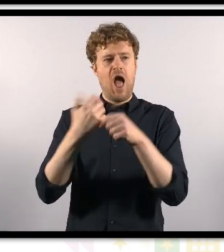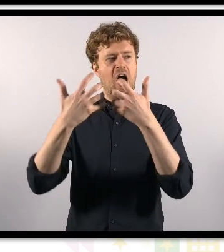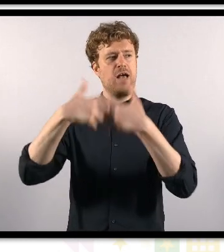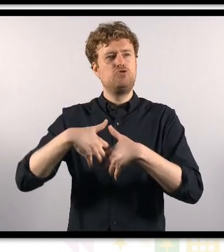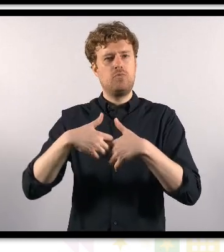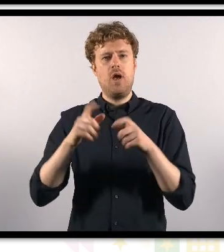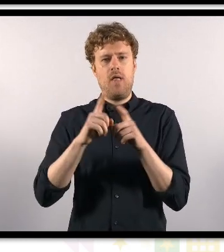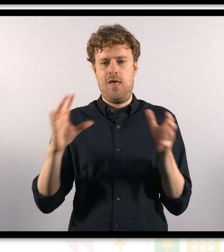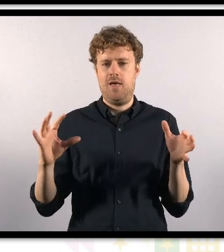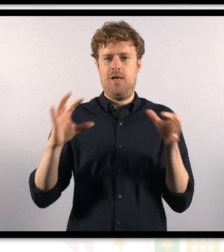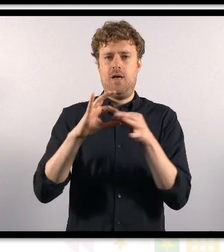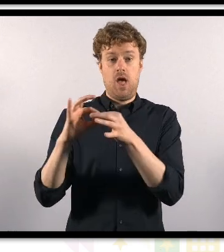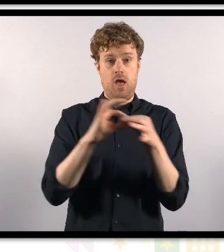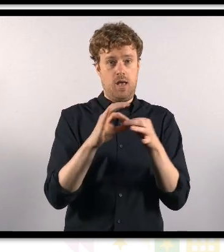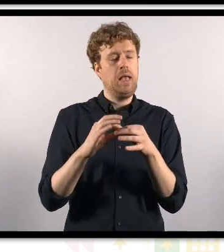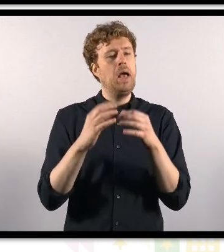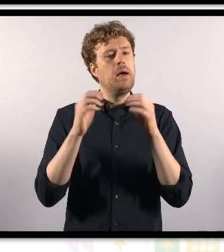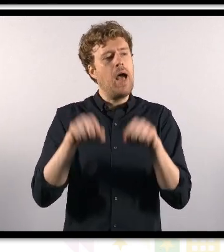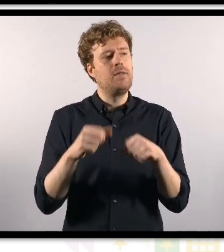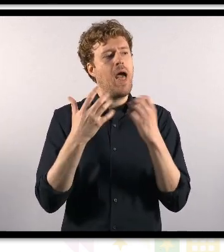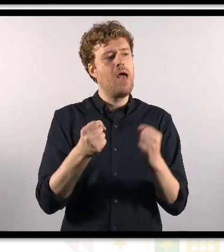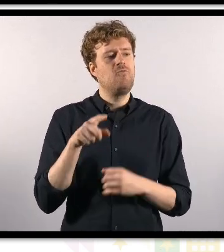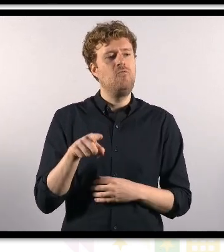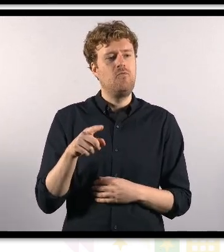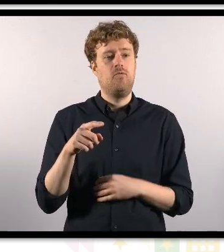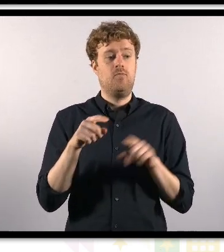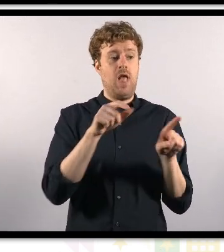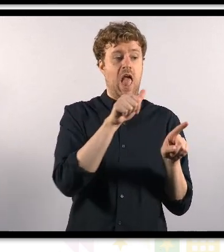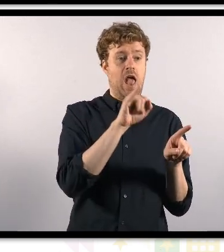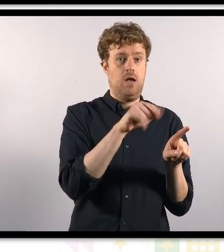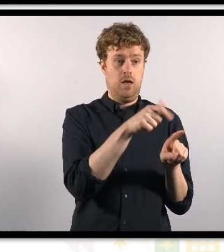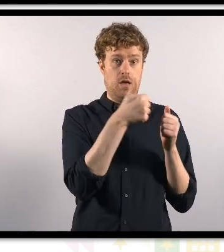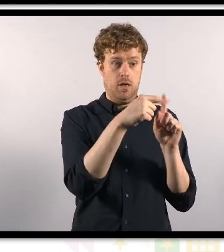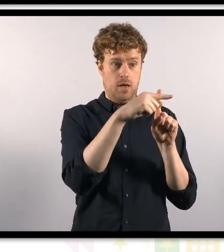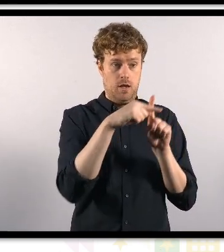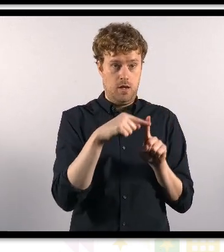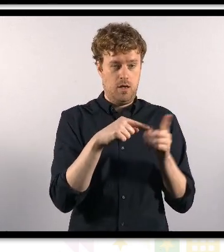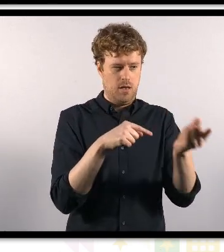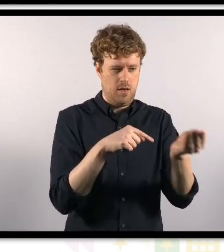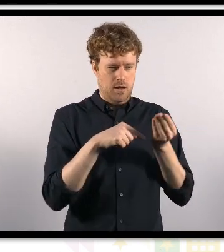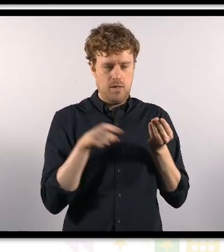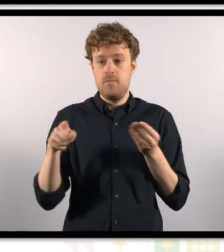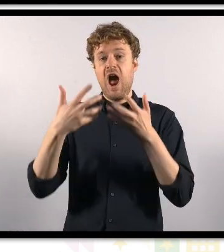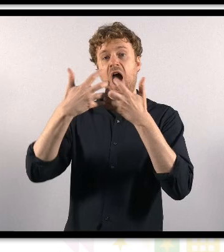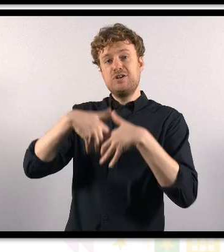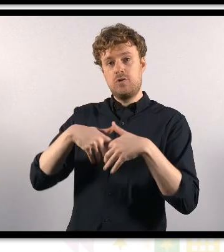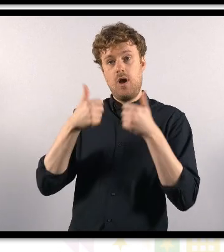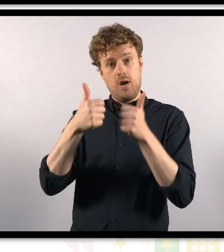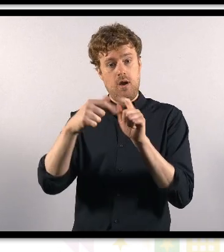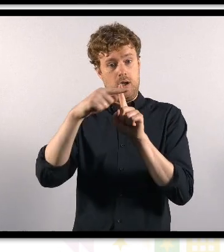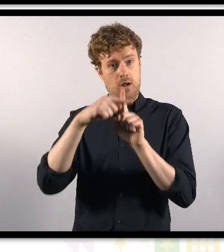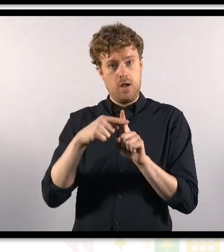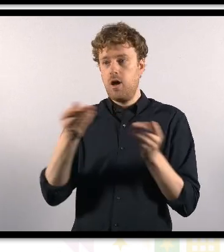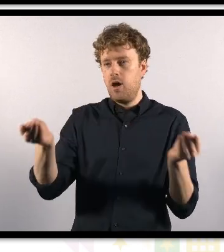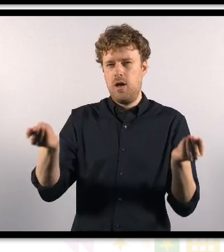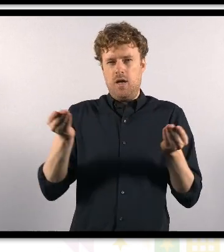magical. So we went back to the basics. Given a trace, what are things that we can do to make